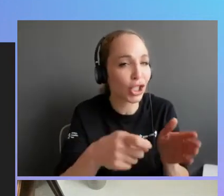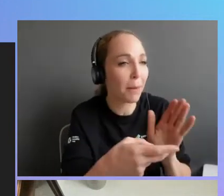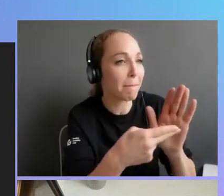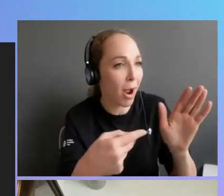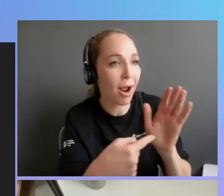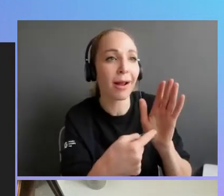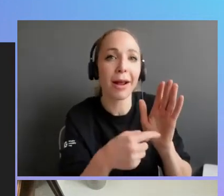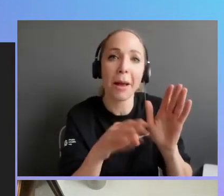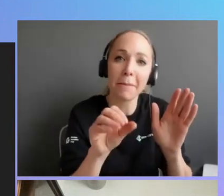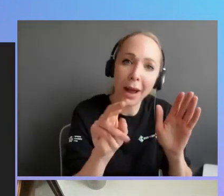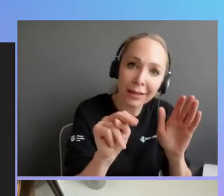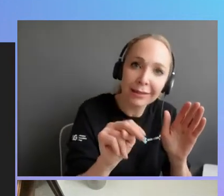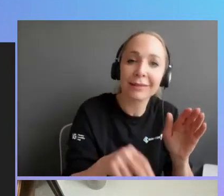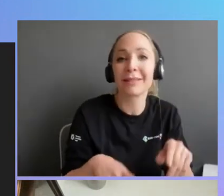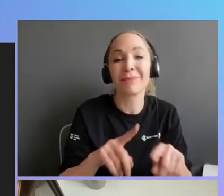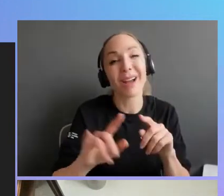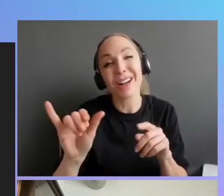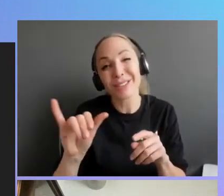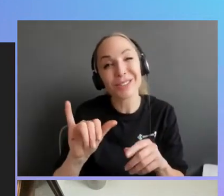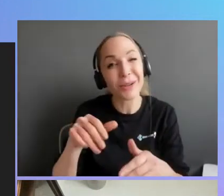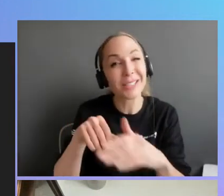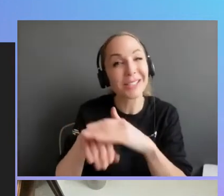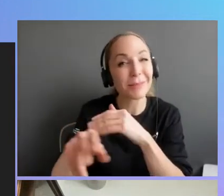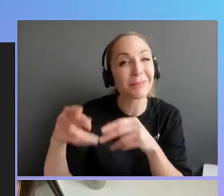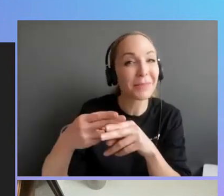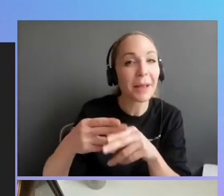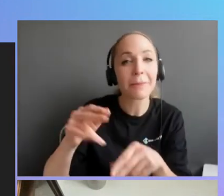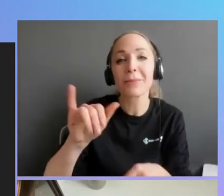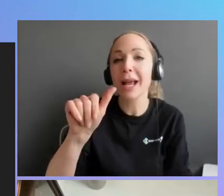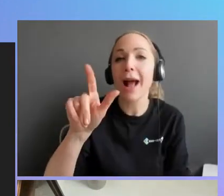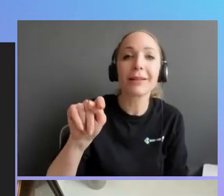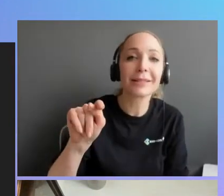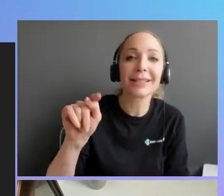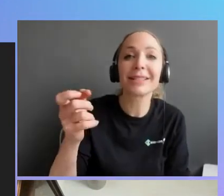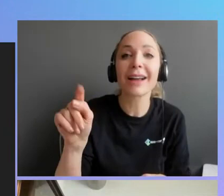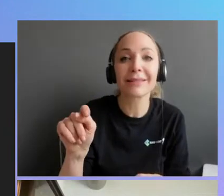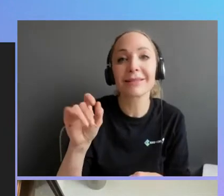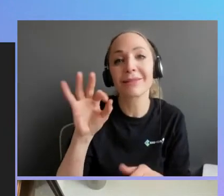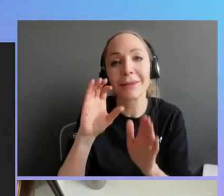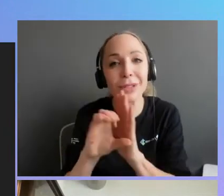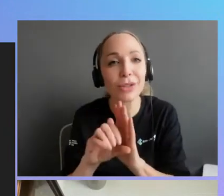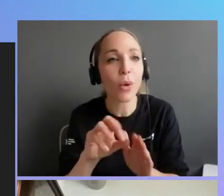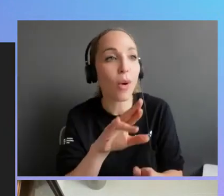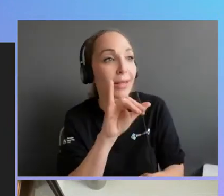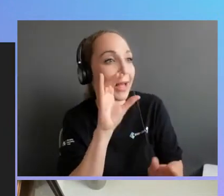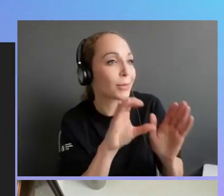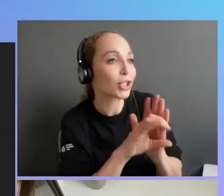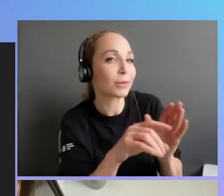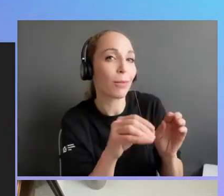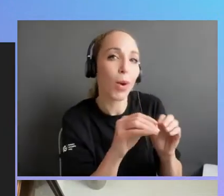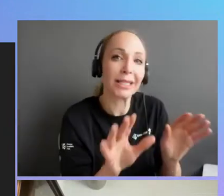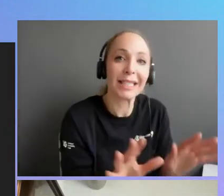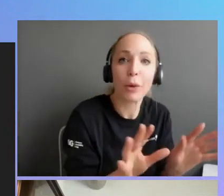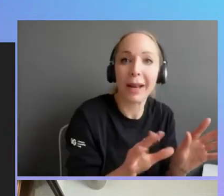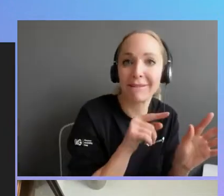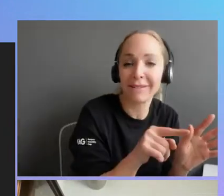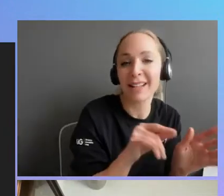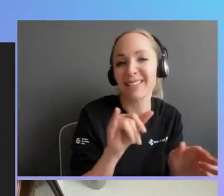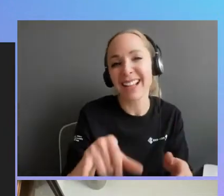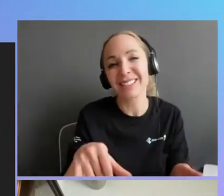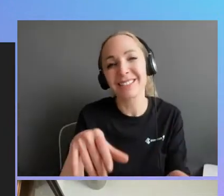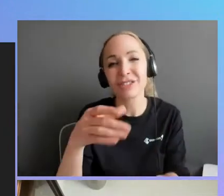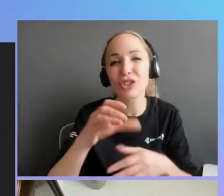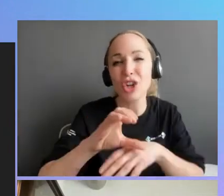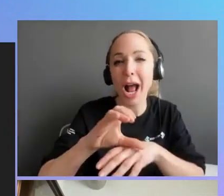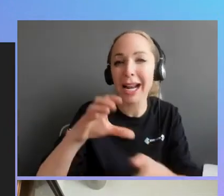like accessible names, like alt text of images, or deciding what images are decorative, which I would say this chocolate cake image is decorative because we have a heading